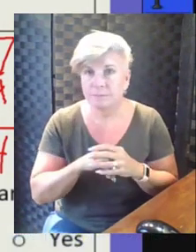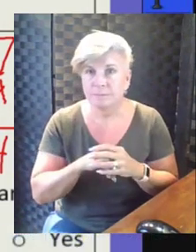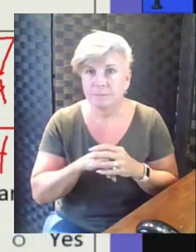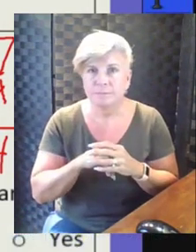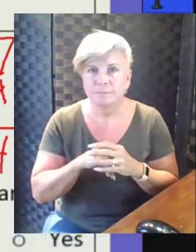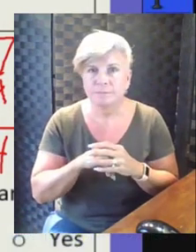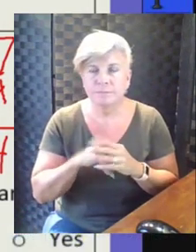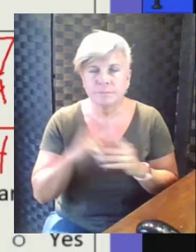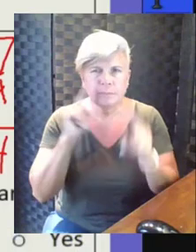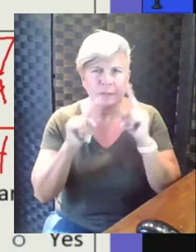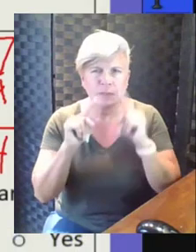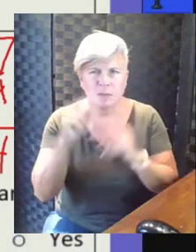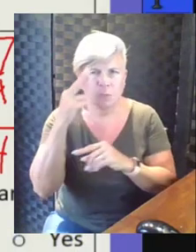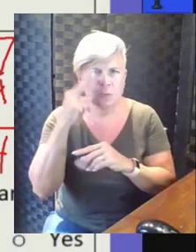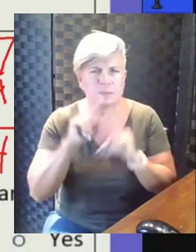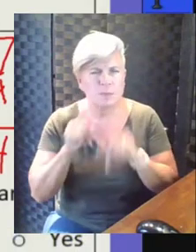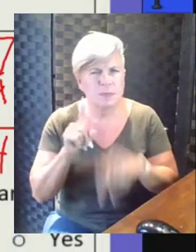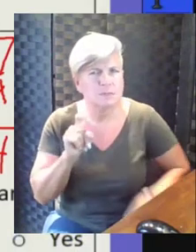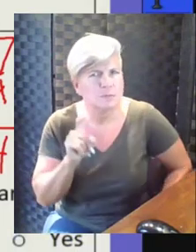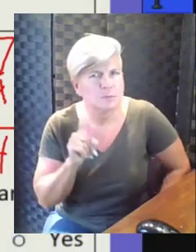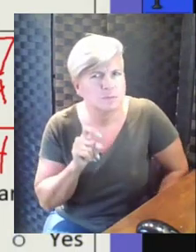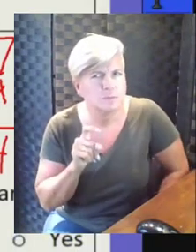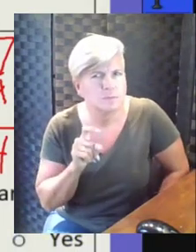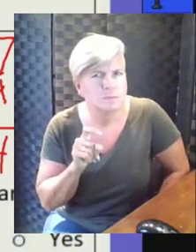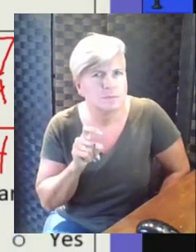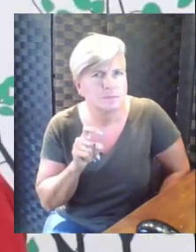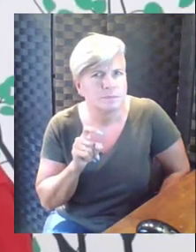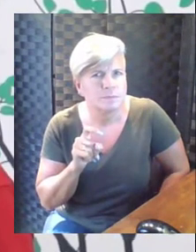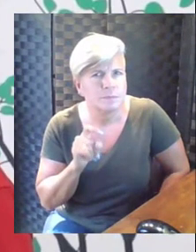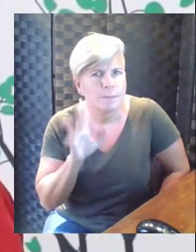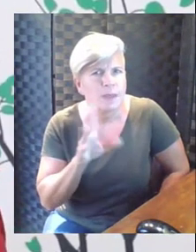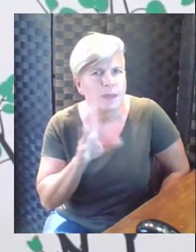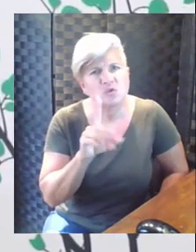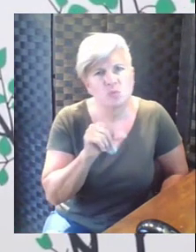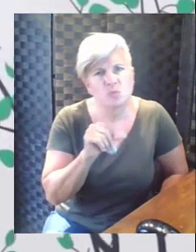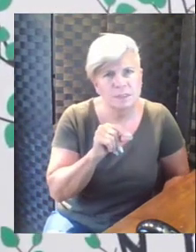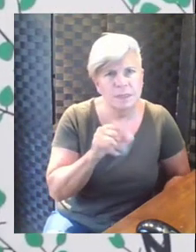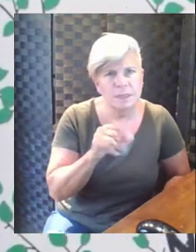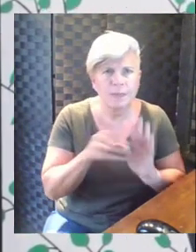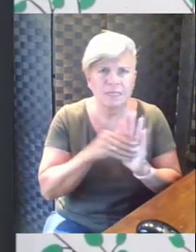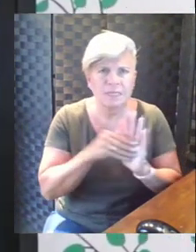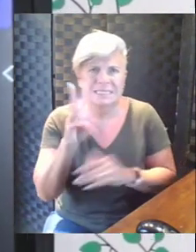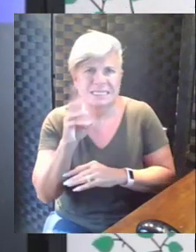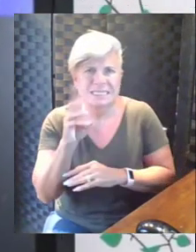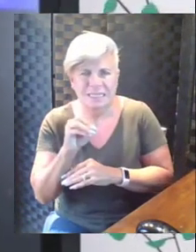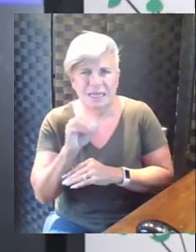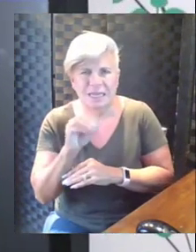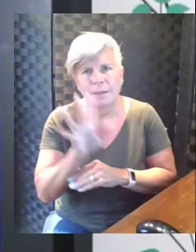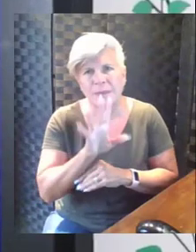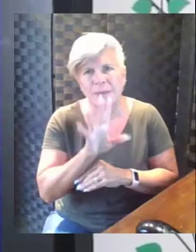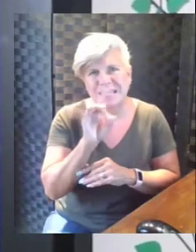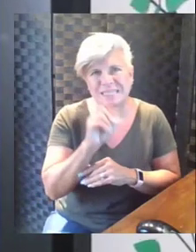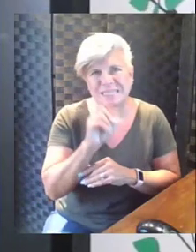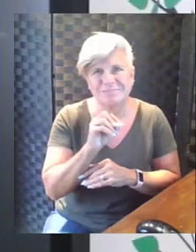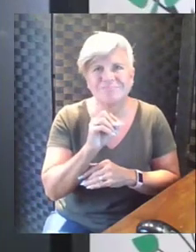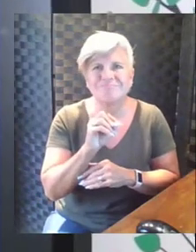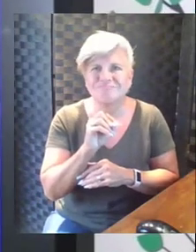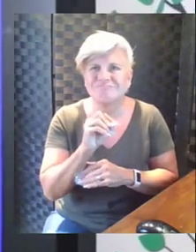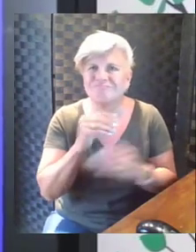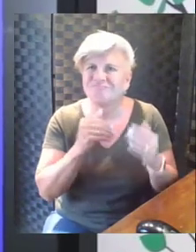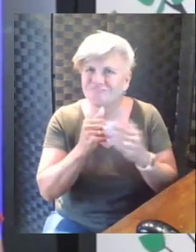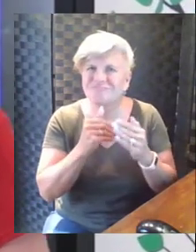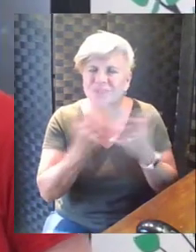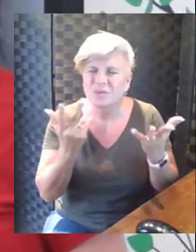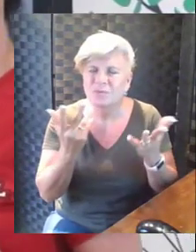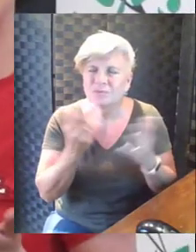Think if this is a reasonable answer. About 20 plus about 60, that's about 80.